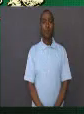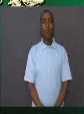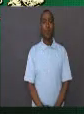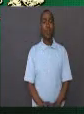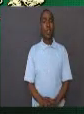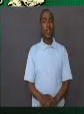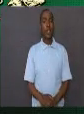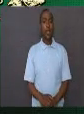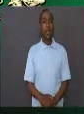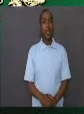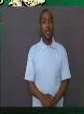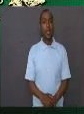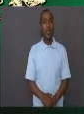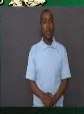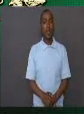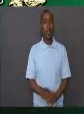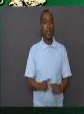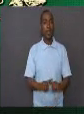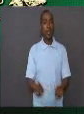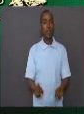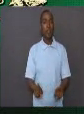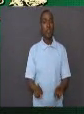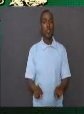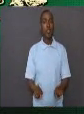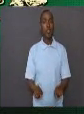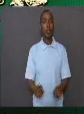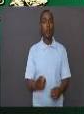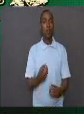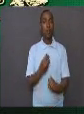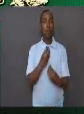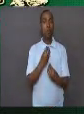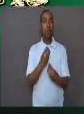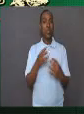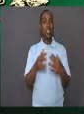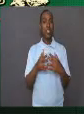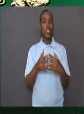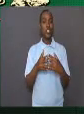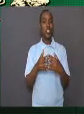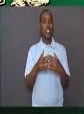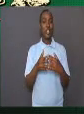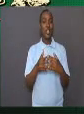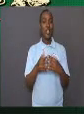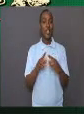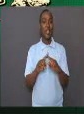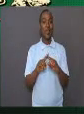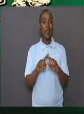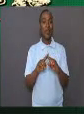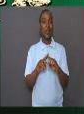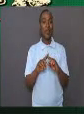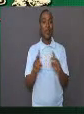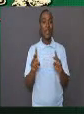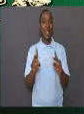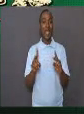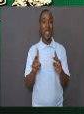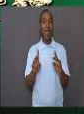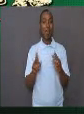However, no matter how long a food chain gets, it is still a very